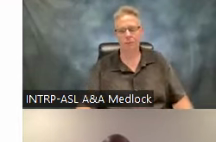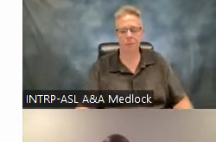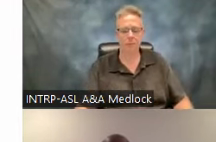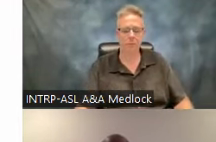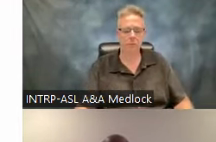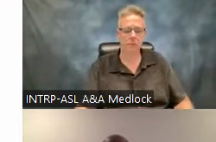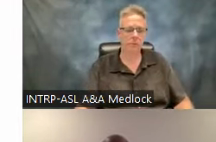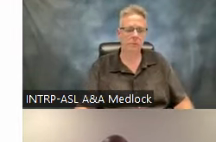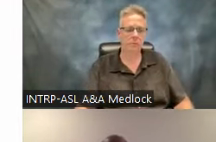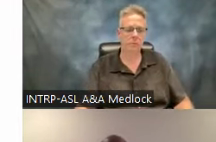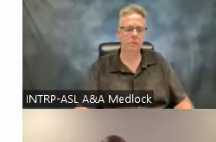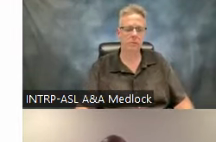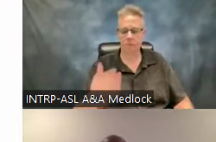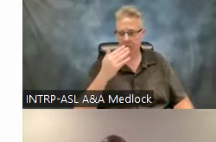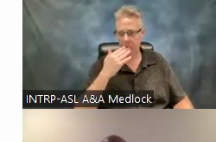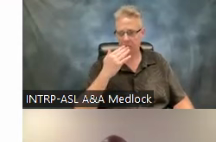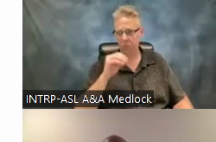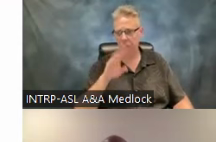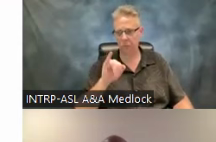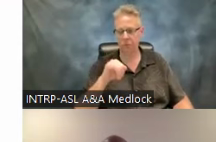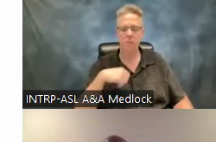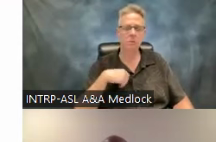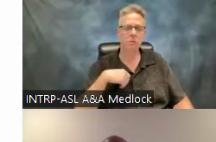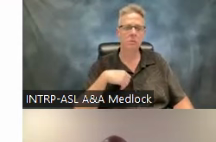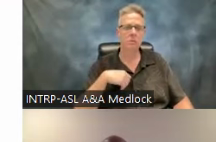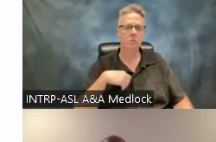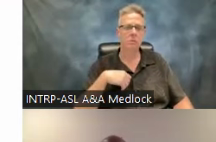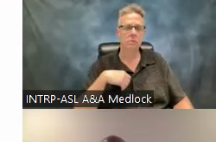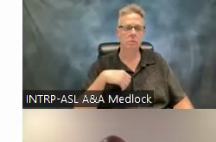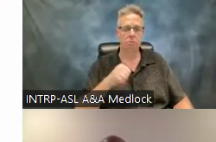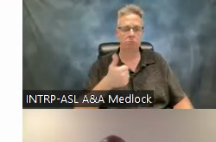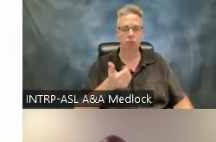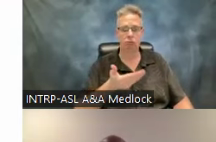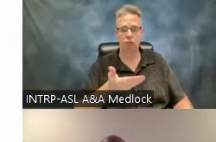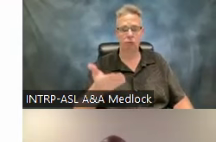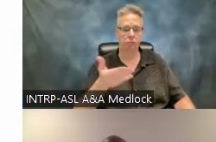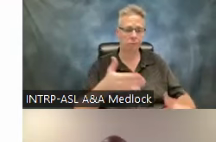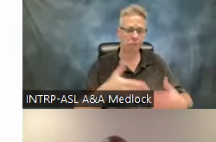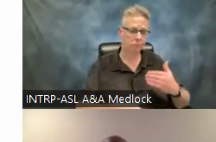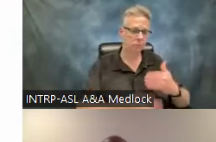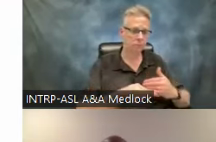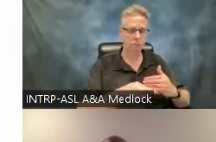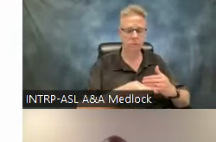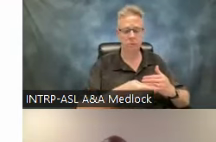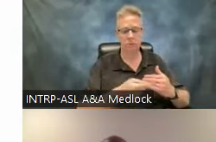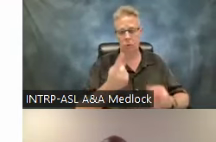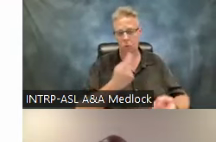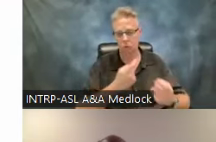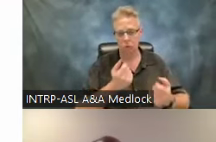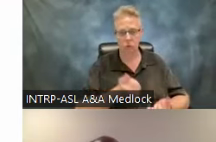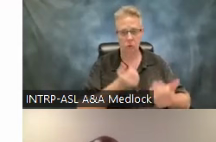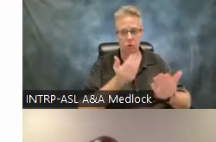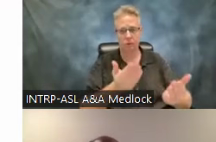Thank you, Co-Chair Obi. Is there any additional questions or suggestions?